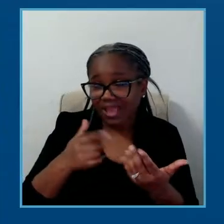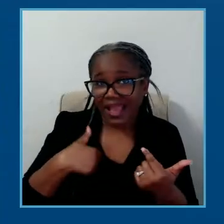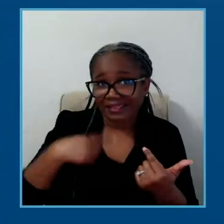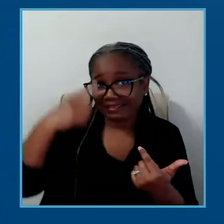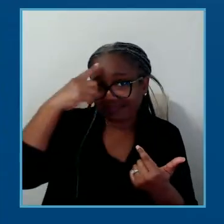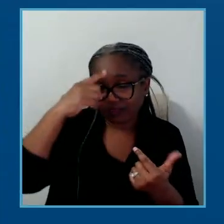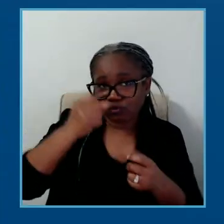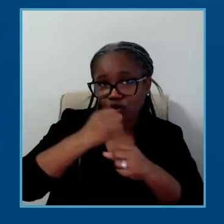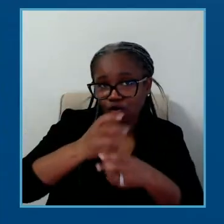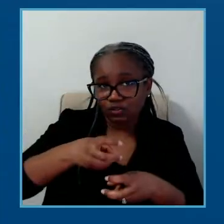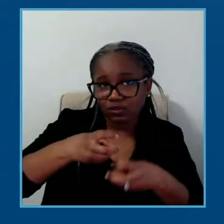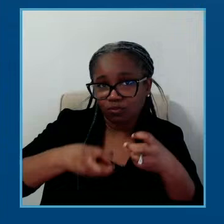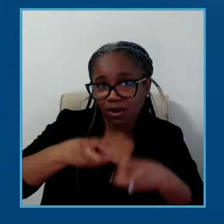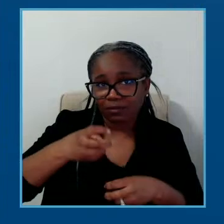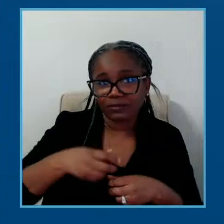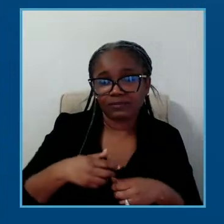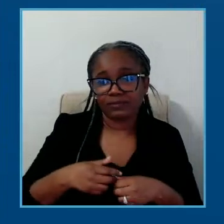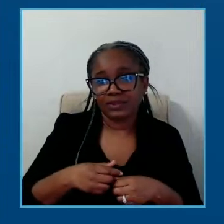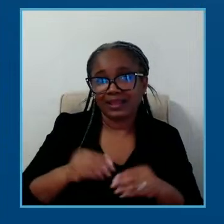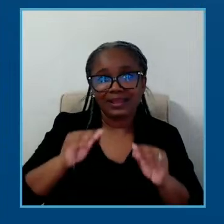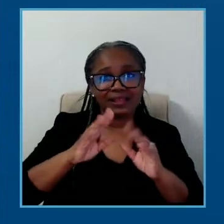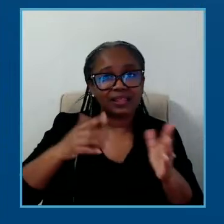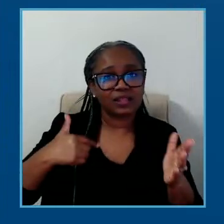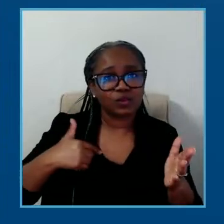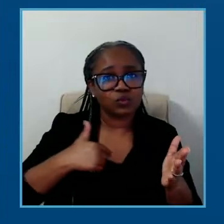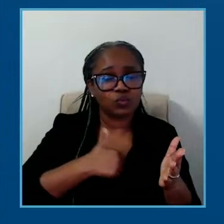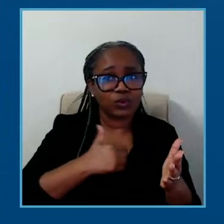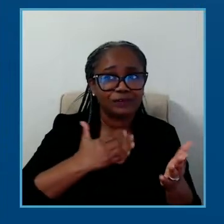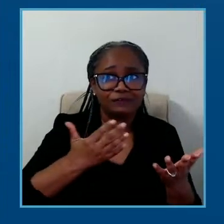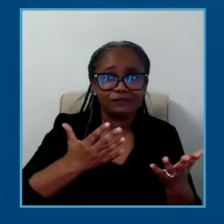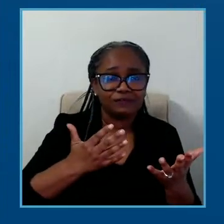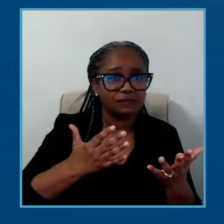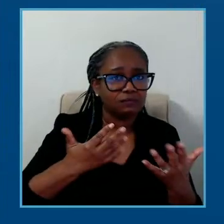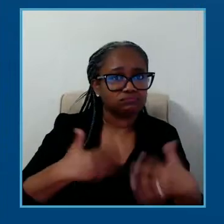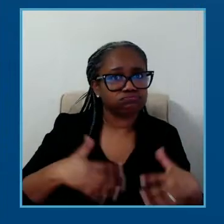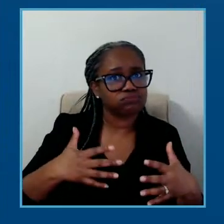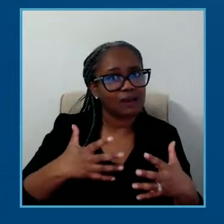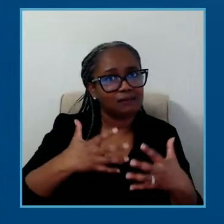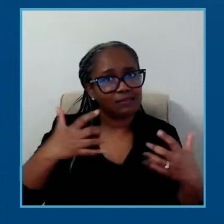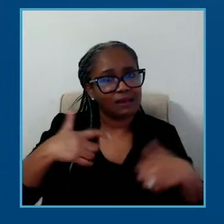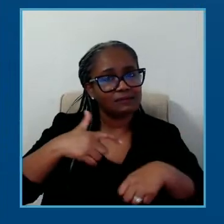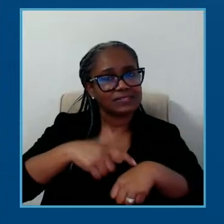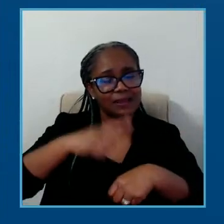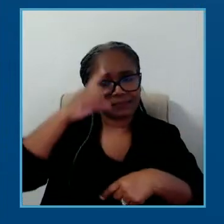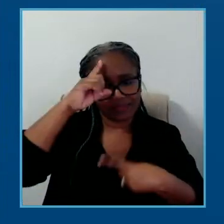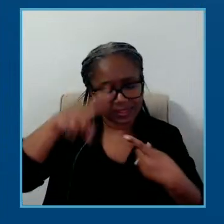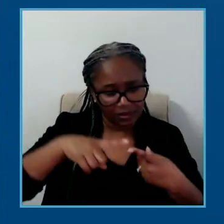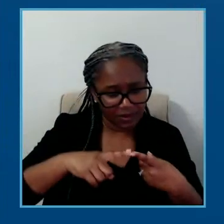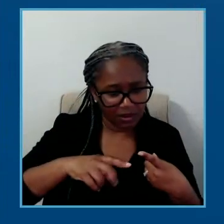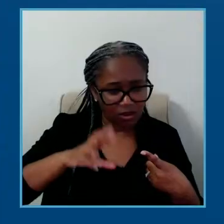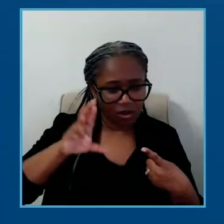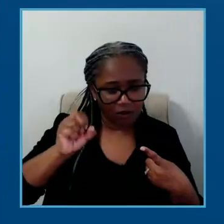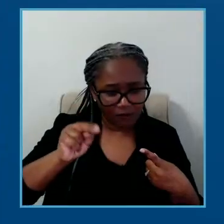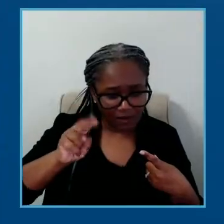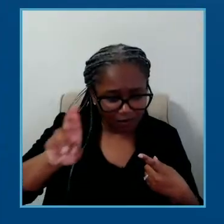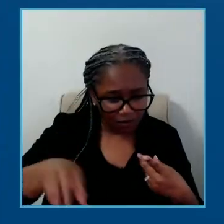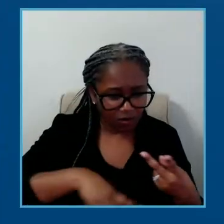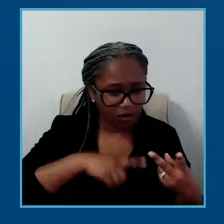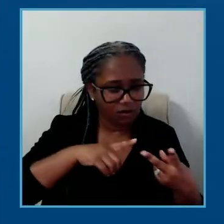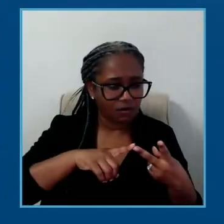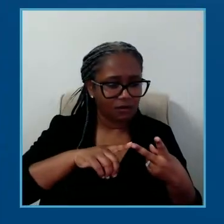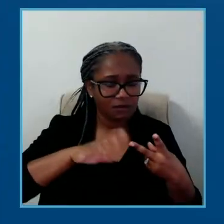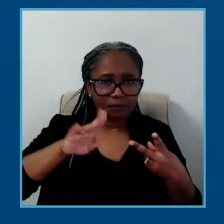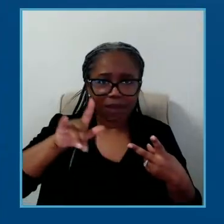and obviously we've spent a lot of time thinking about Robert's rules and the charter and the bylaws, but to